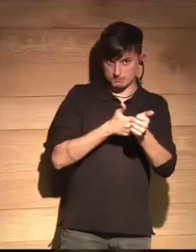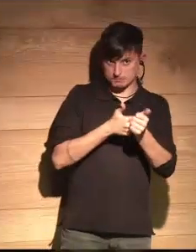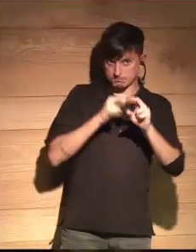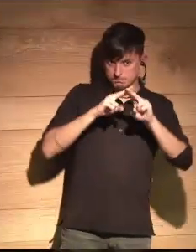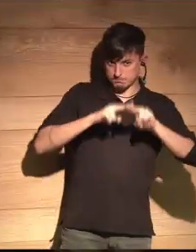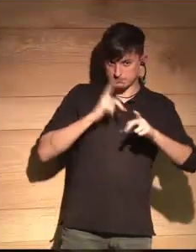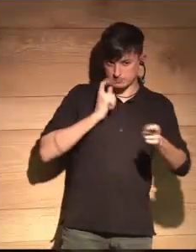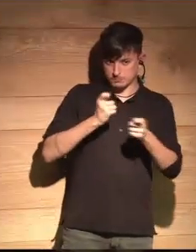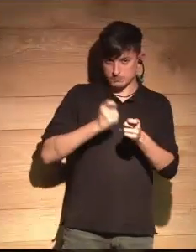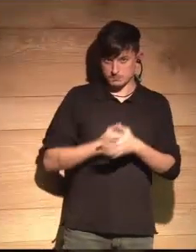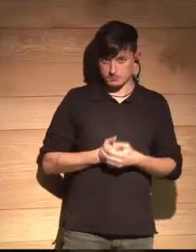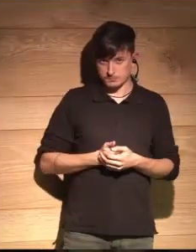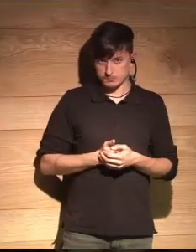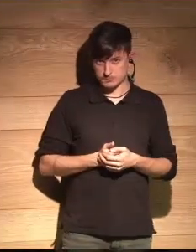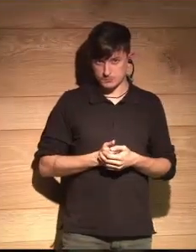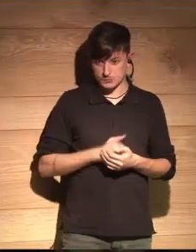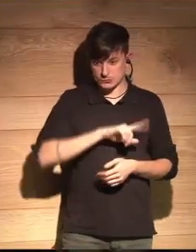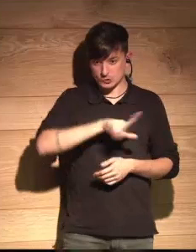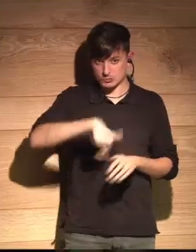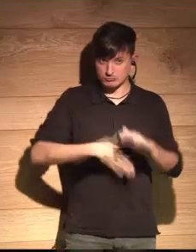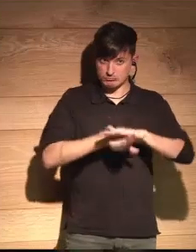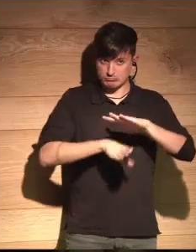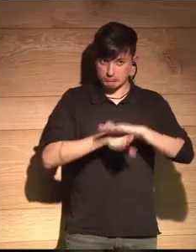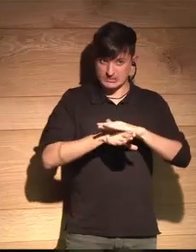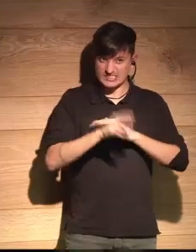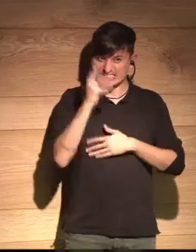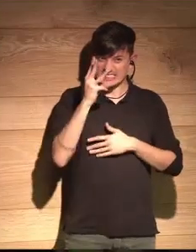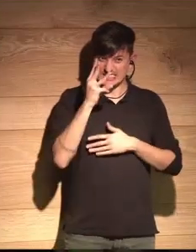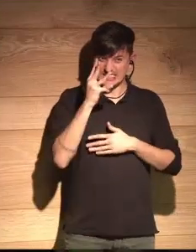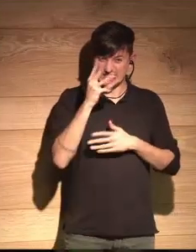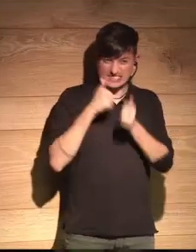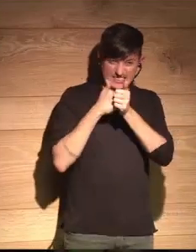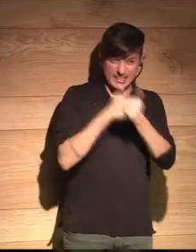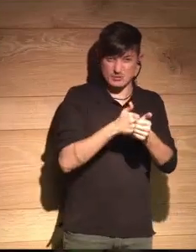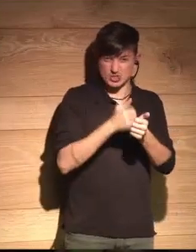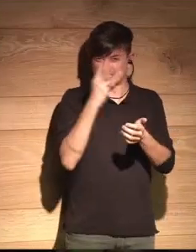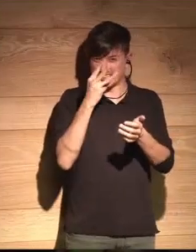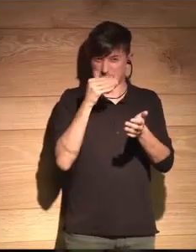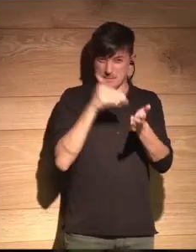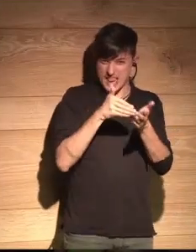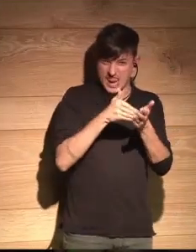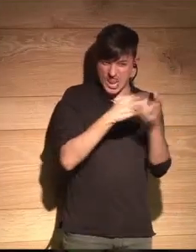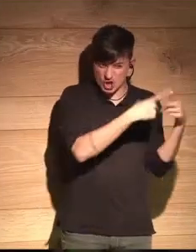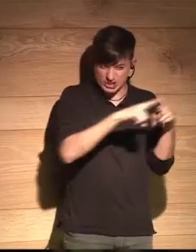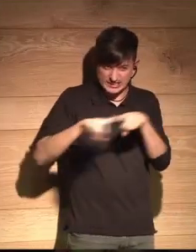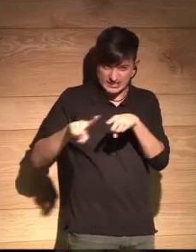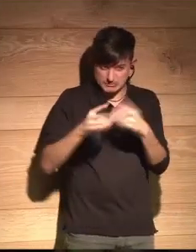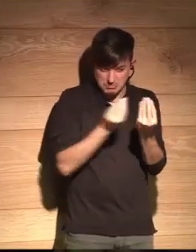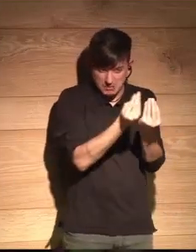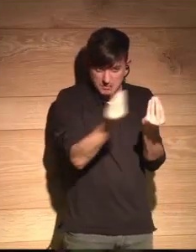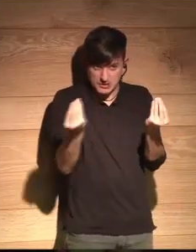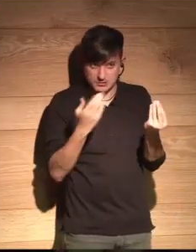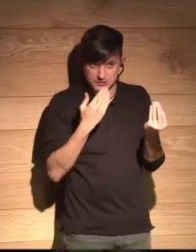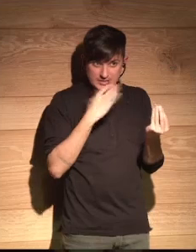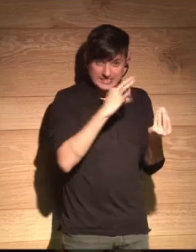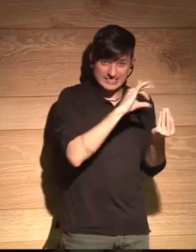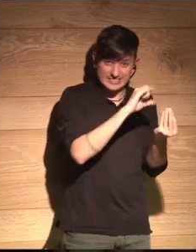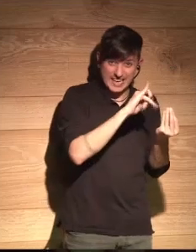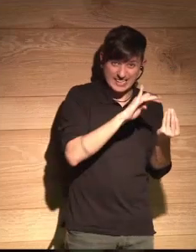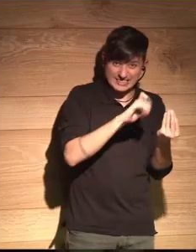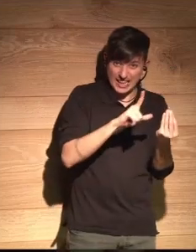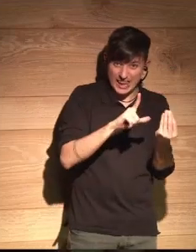Like here you see 3,000 objects, pieces of trash, the day they were released in Seattle. After a